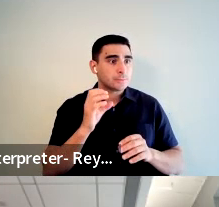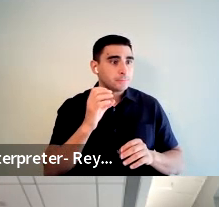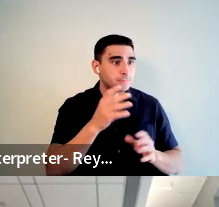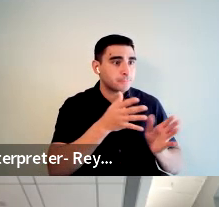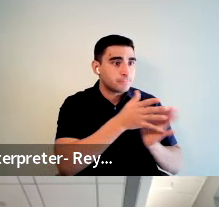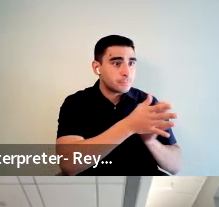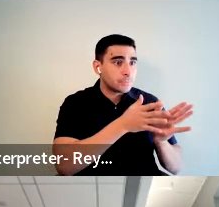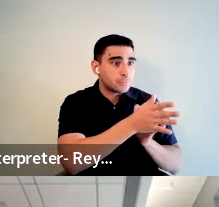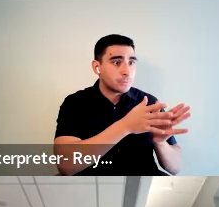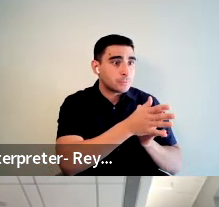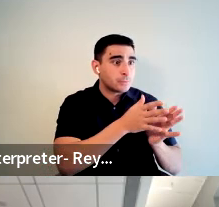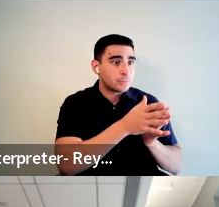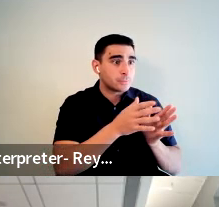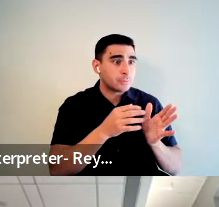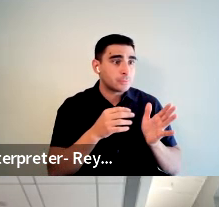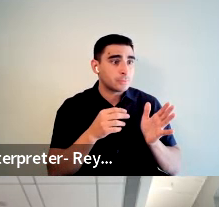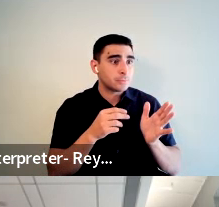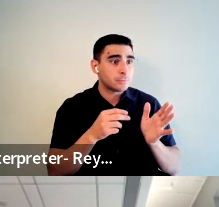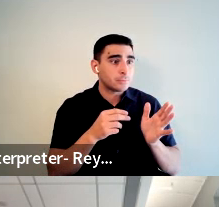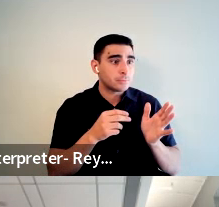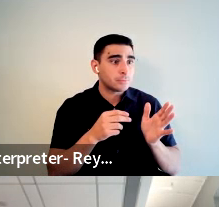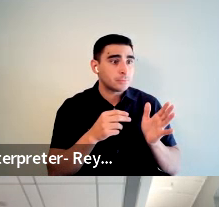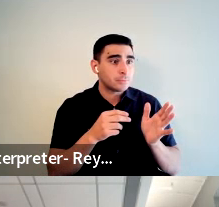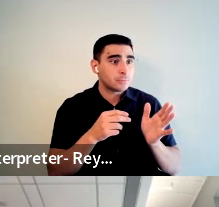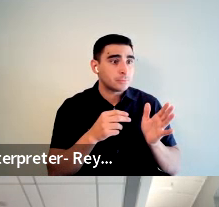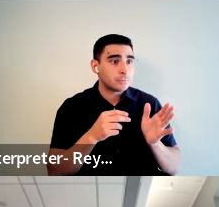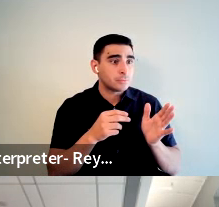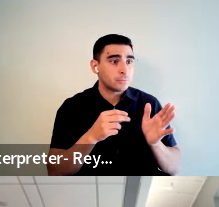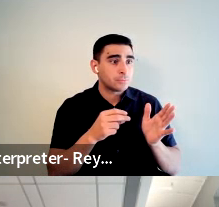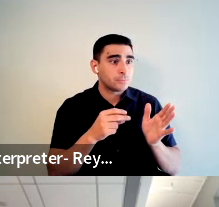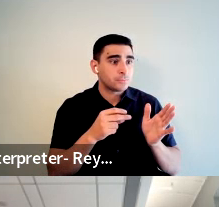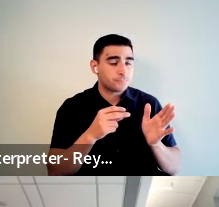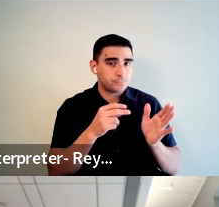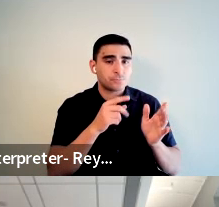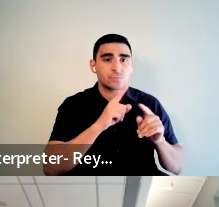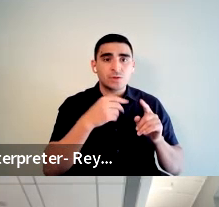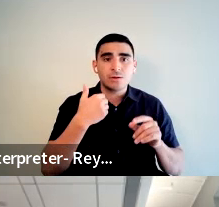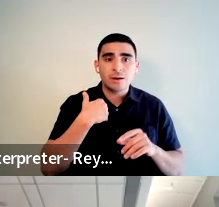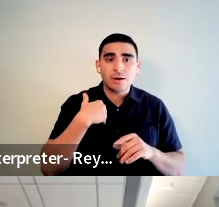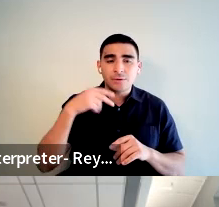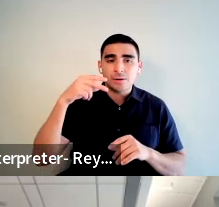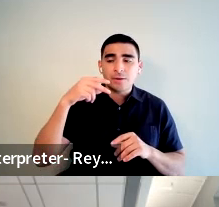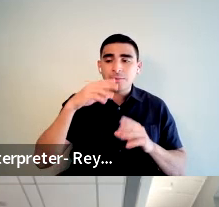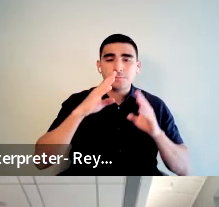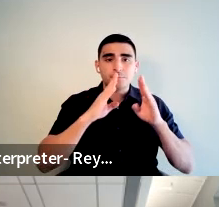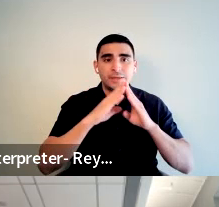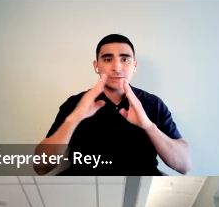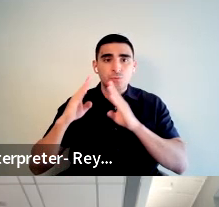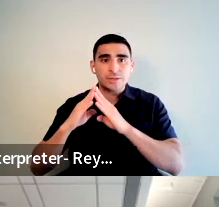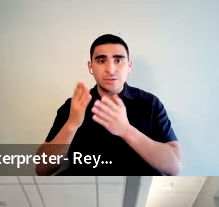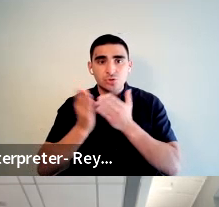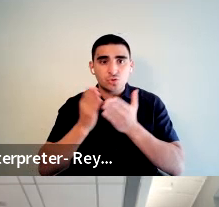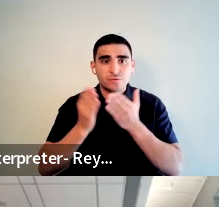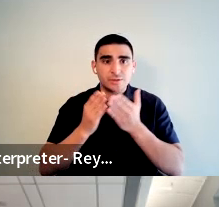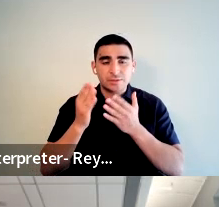connecting them with services. We have a peak-to-peak services guide that we provide